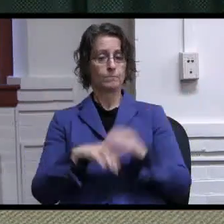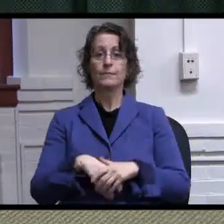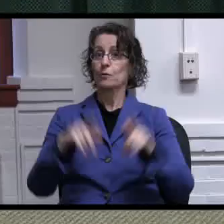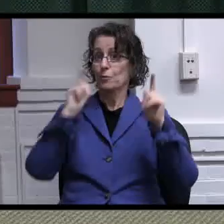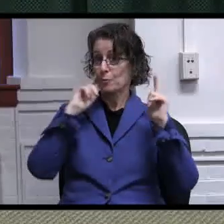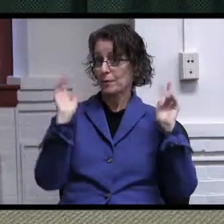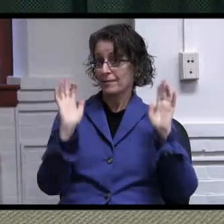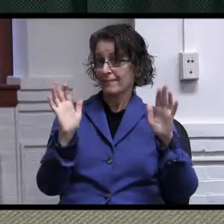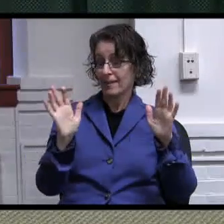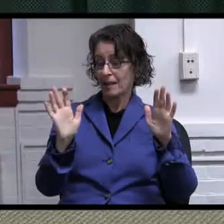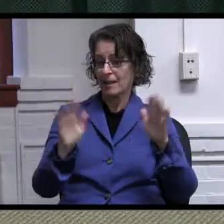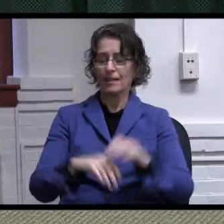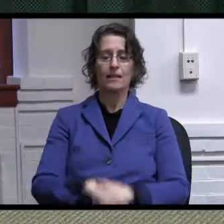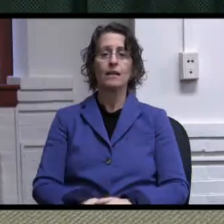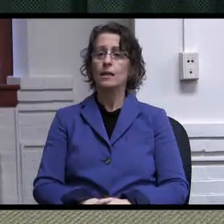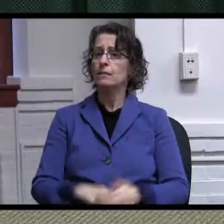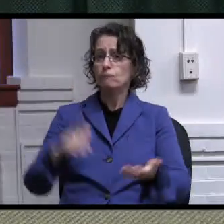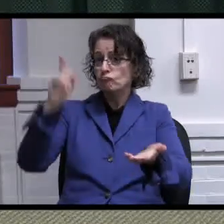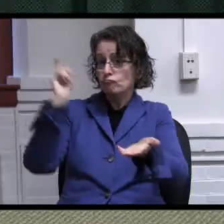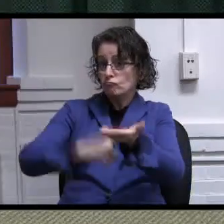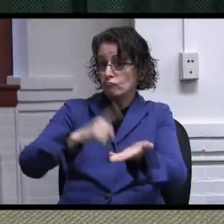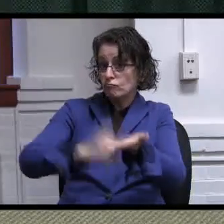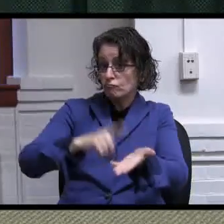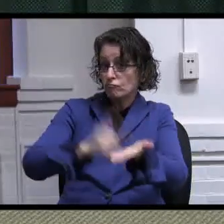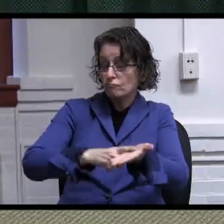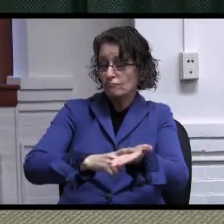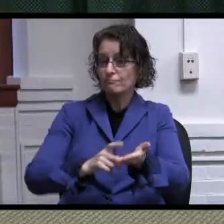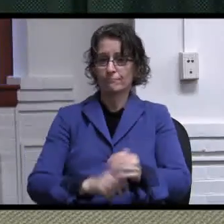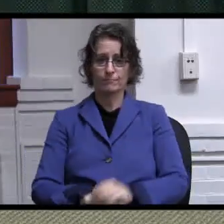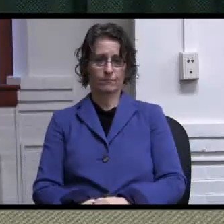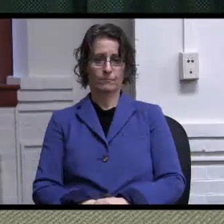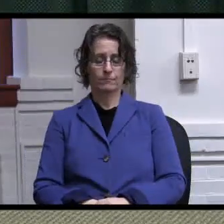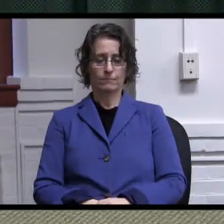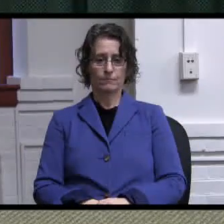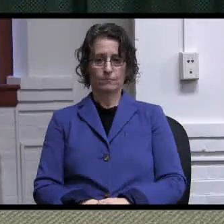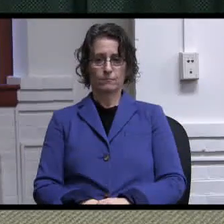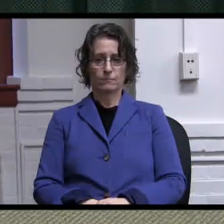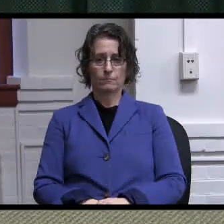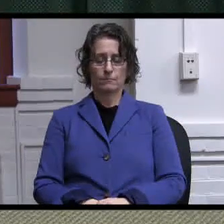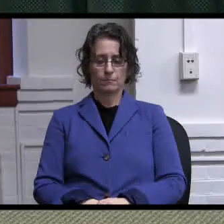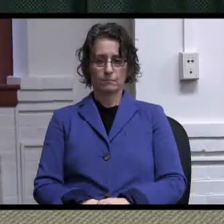wonderful. Is there any discussion regarding nomination of chair?